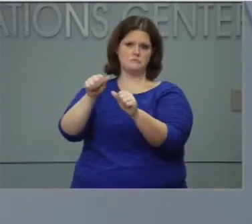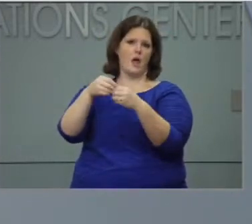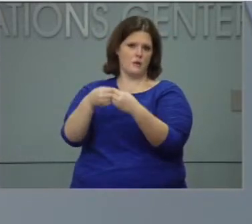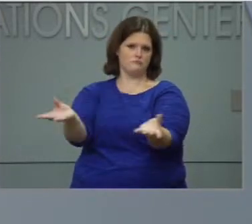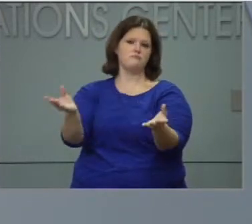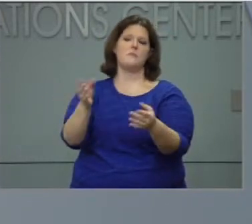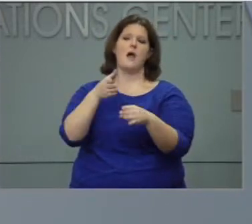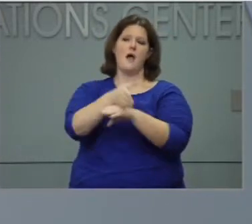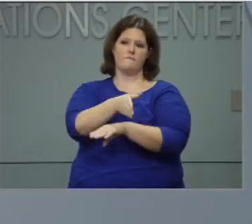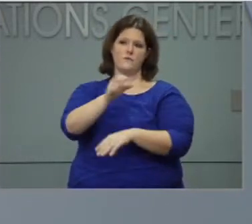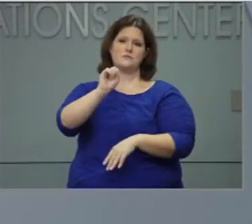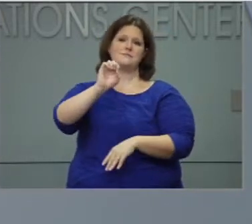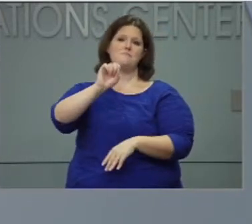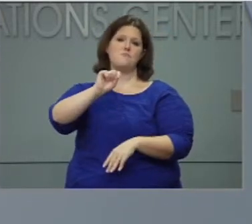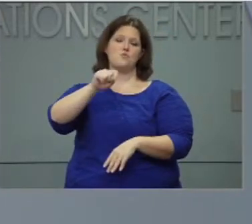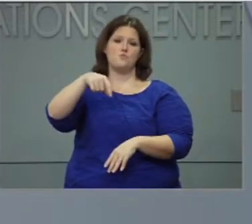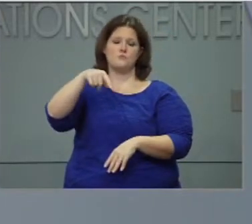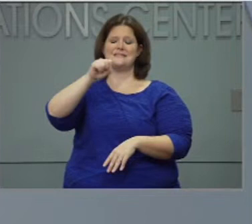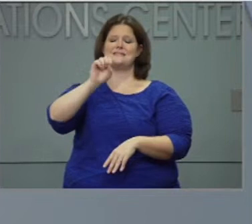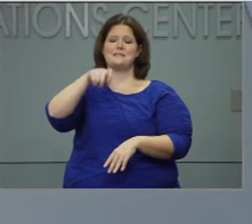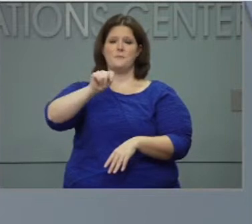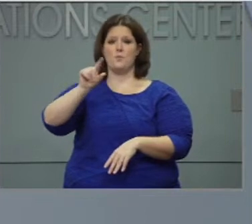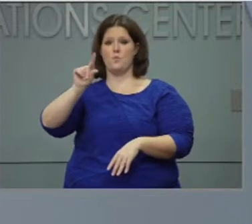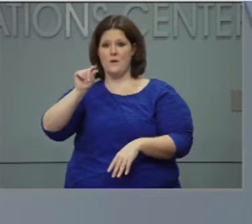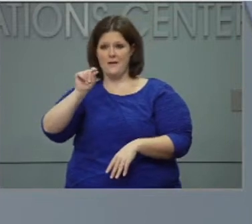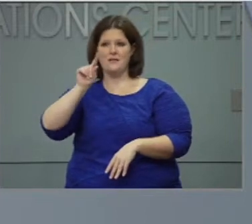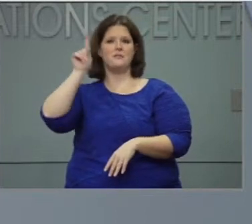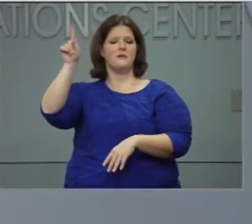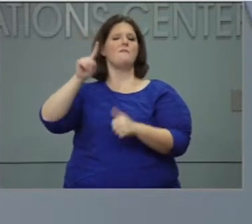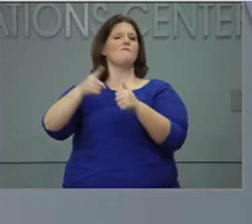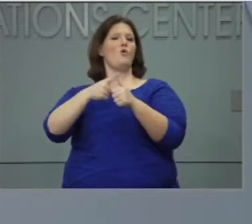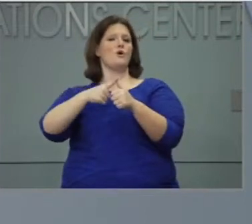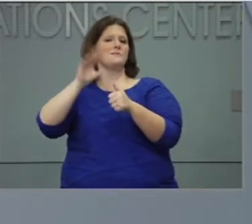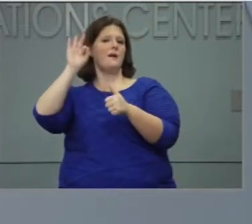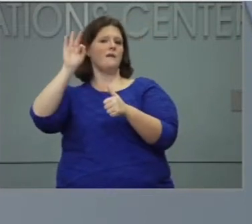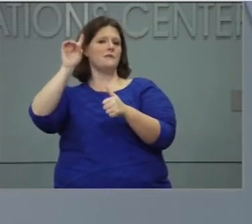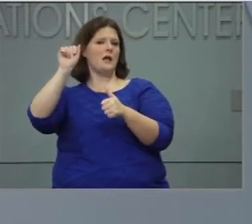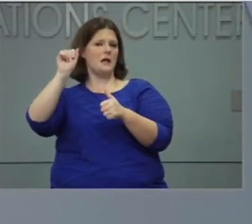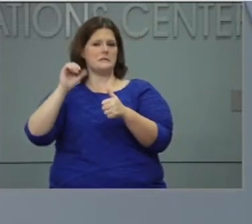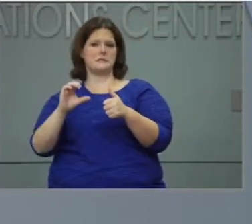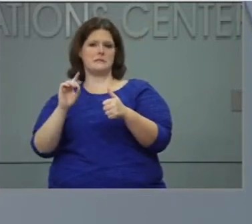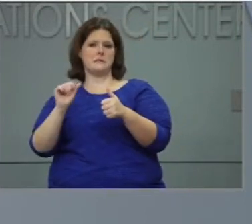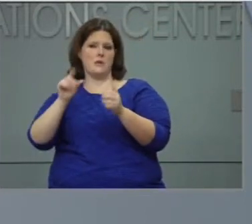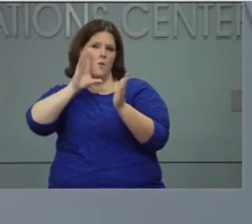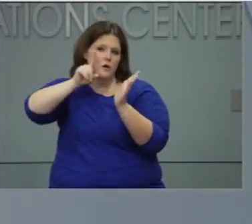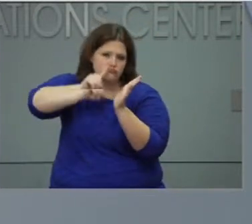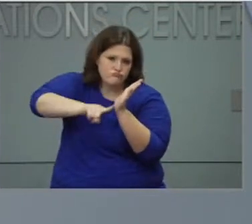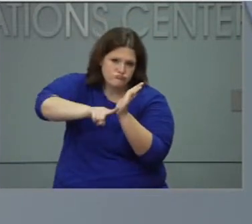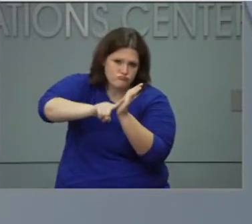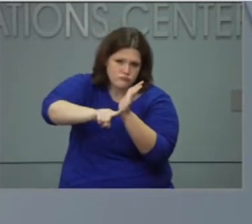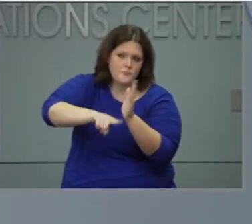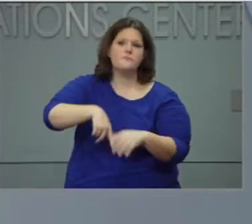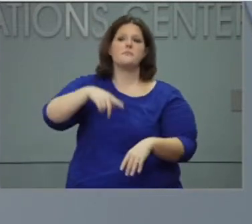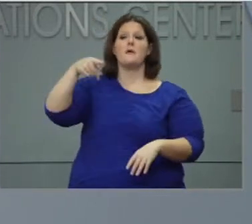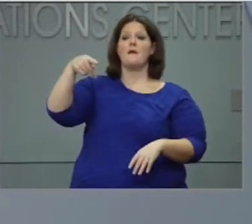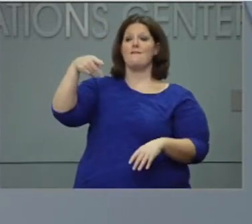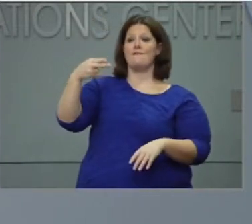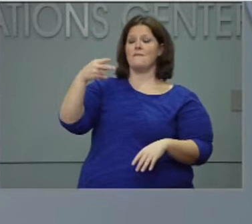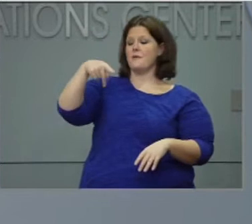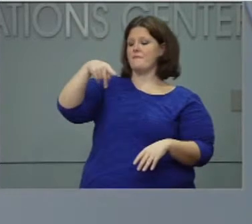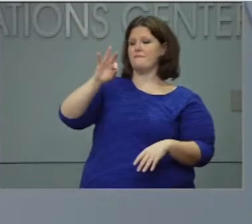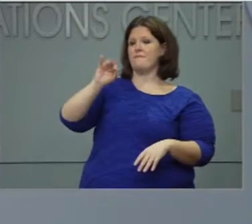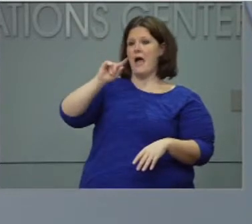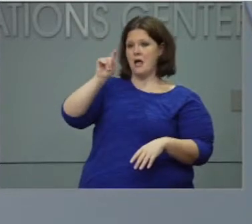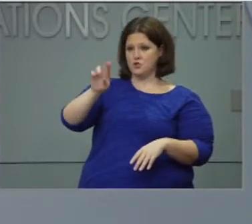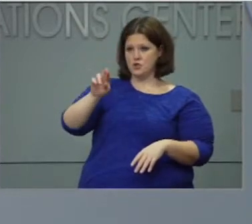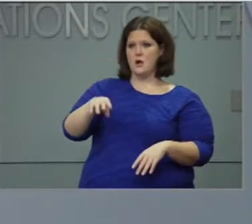pending full review by the FDA and CDC. Once authorized, people who receive the Pfizer or Moderna vaccines will be eligible